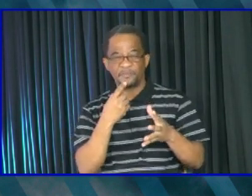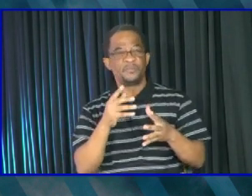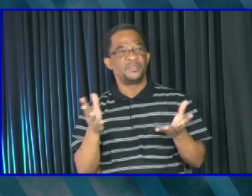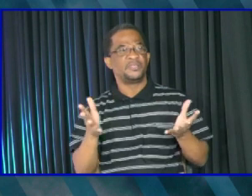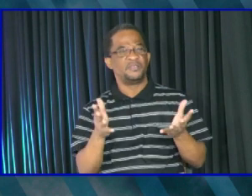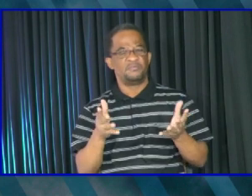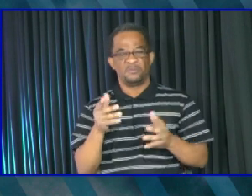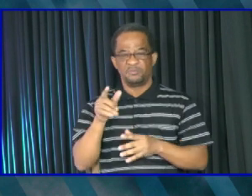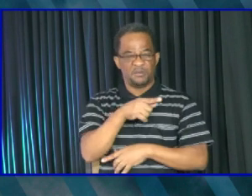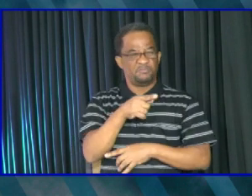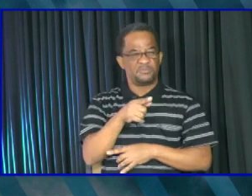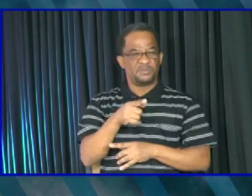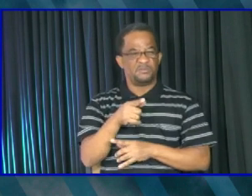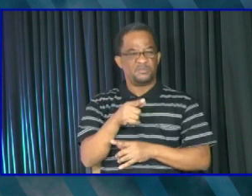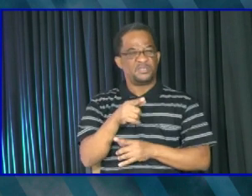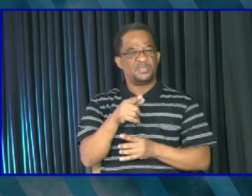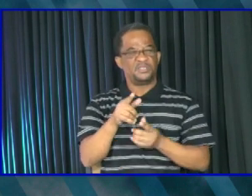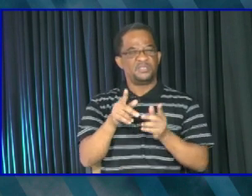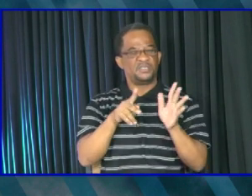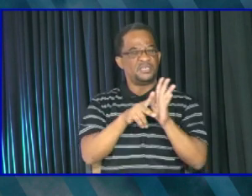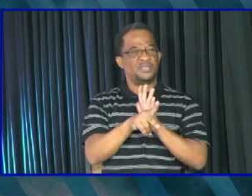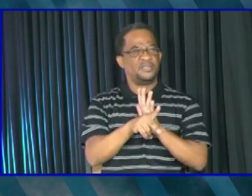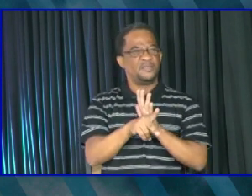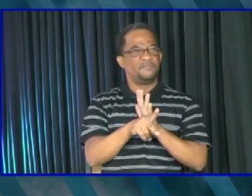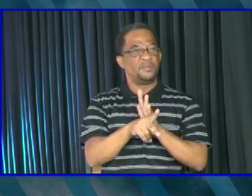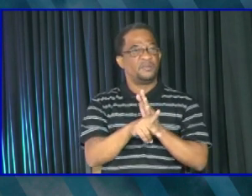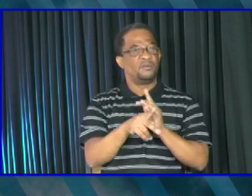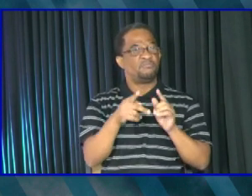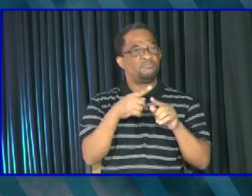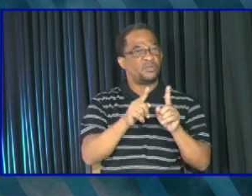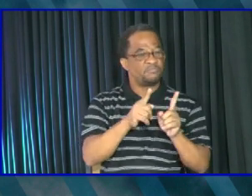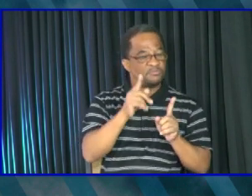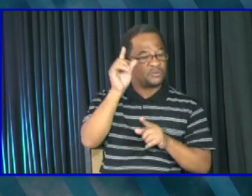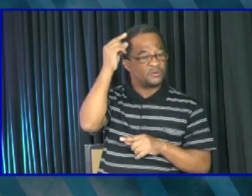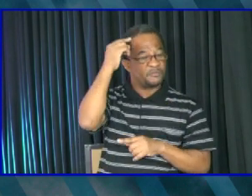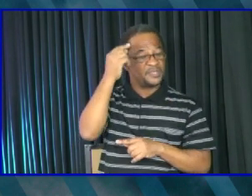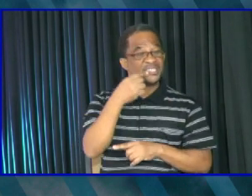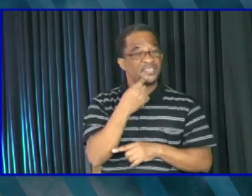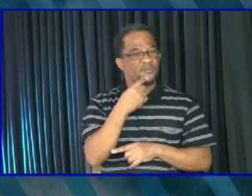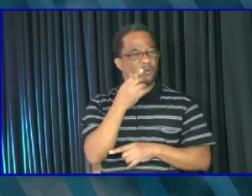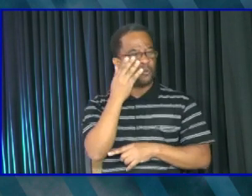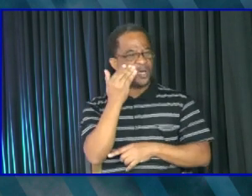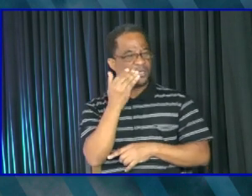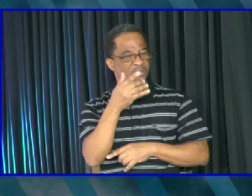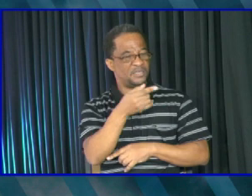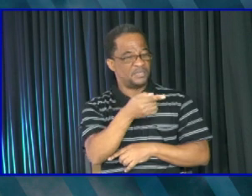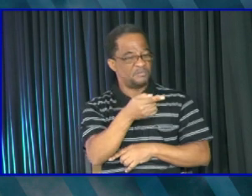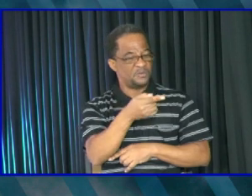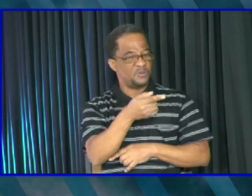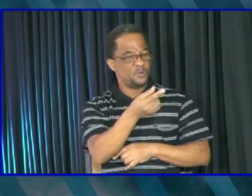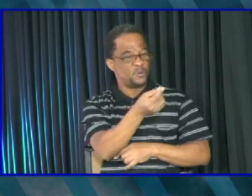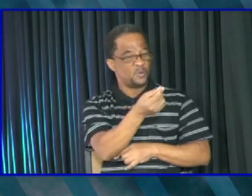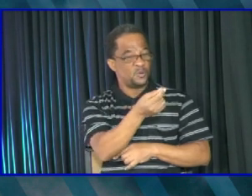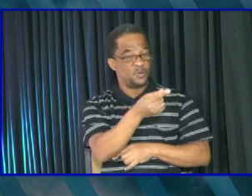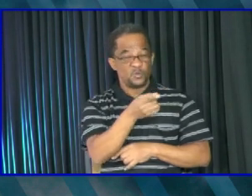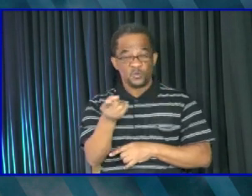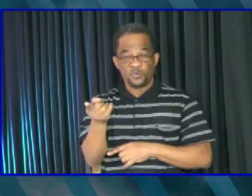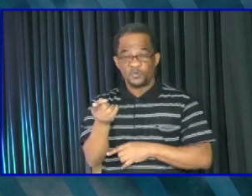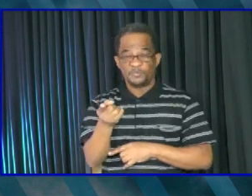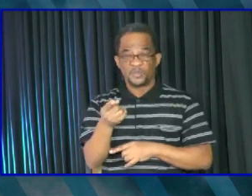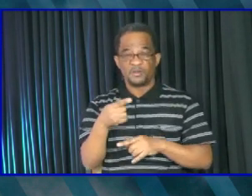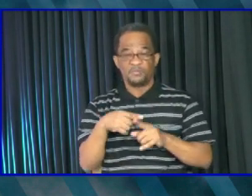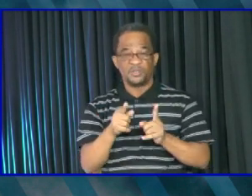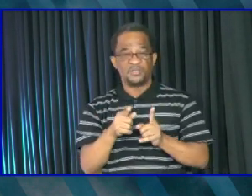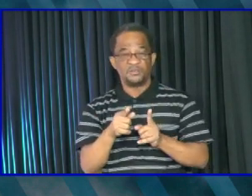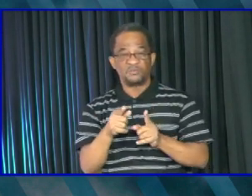be crucified. And the governor said, why? What evil hath he done? But they cried out